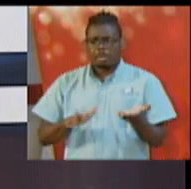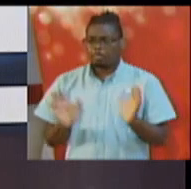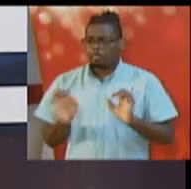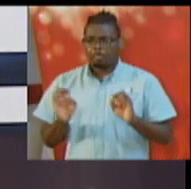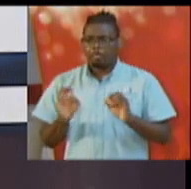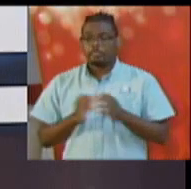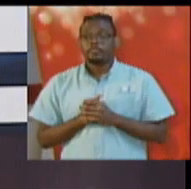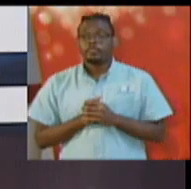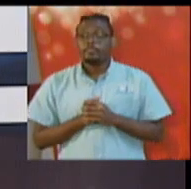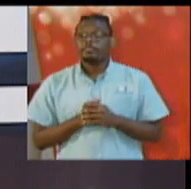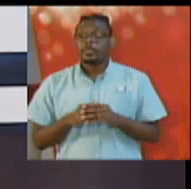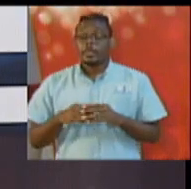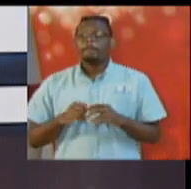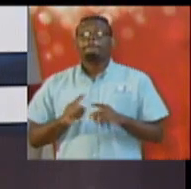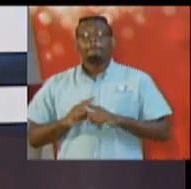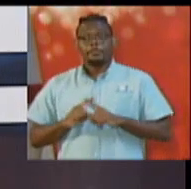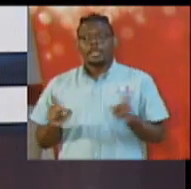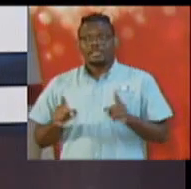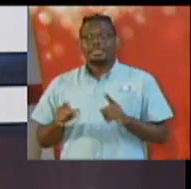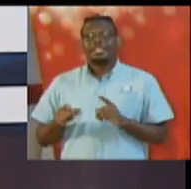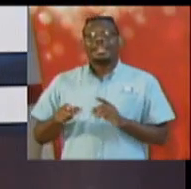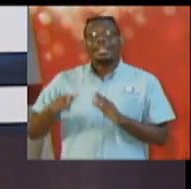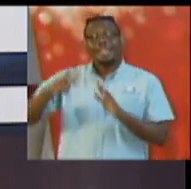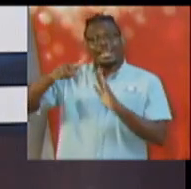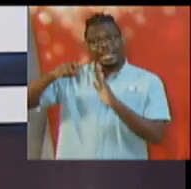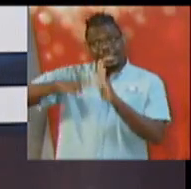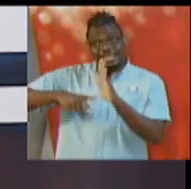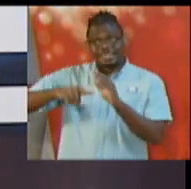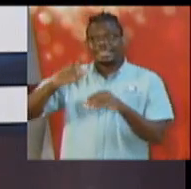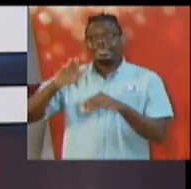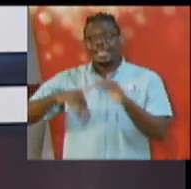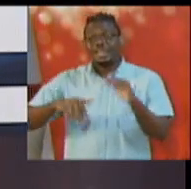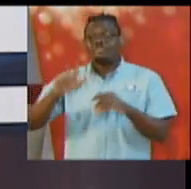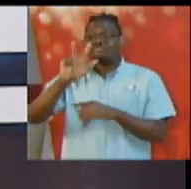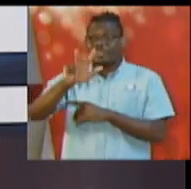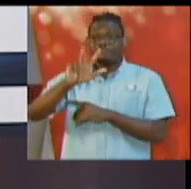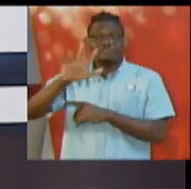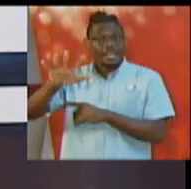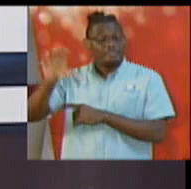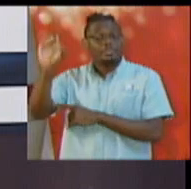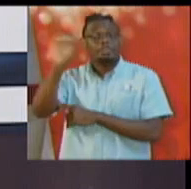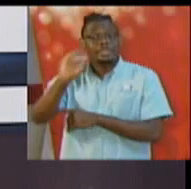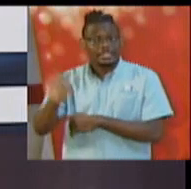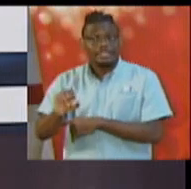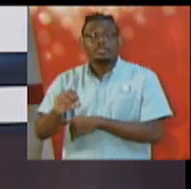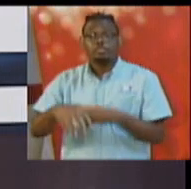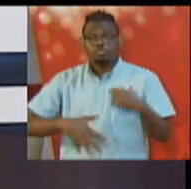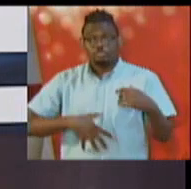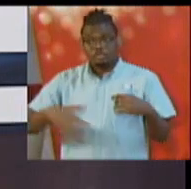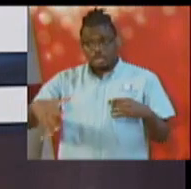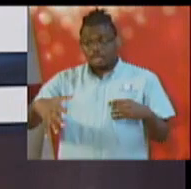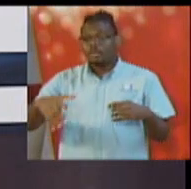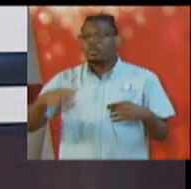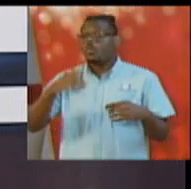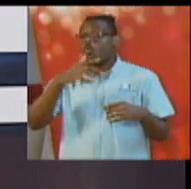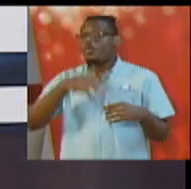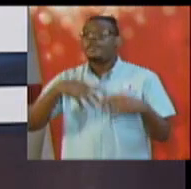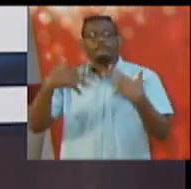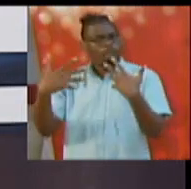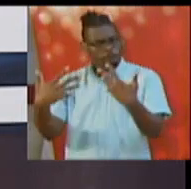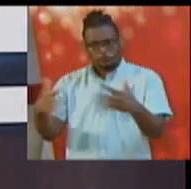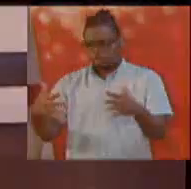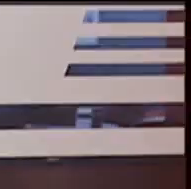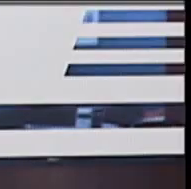however, less than 35% of the pregnant clients took the vaccine last season, and we could do